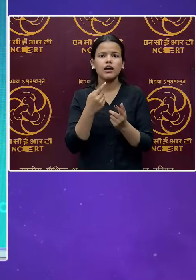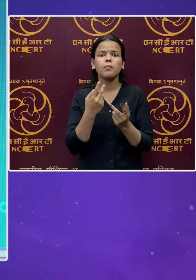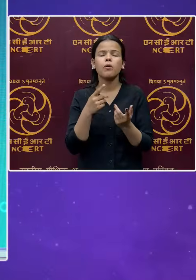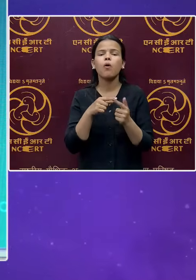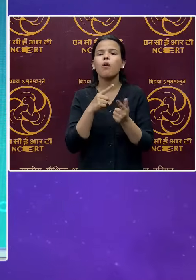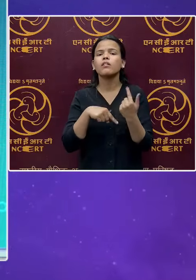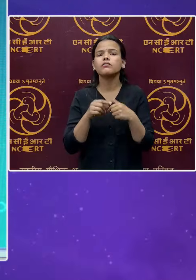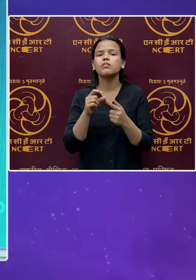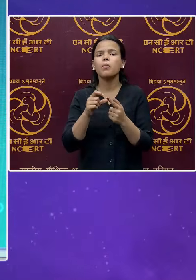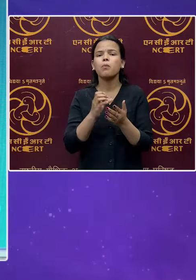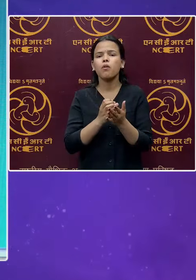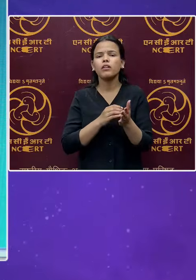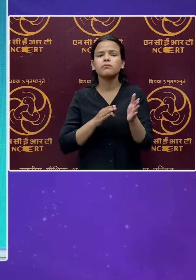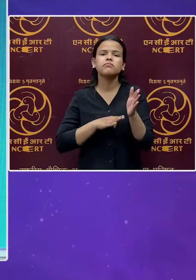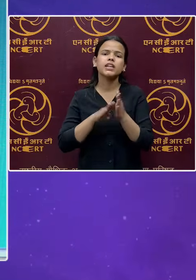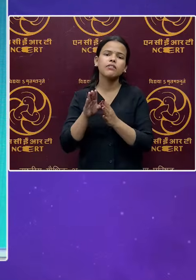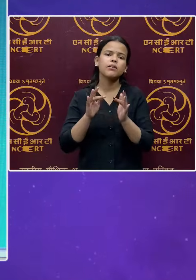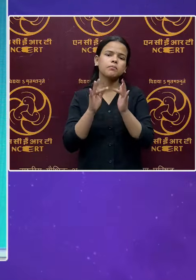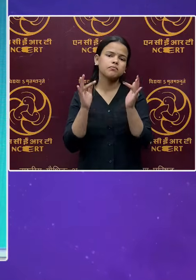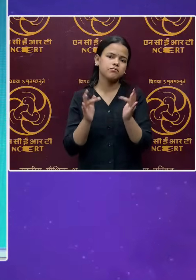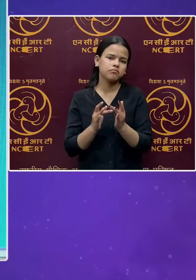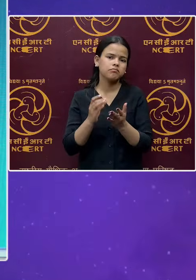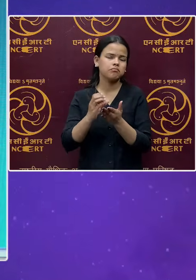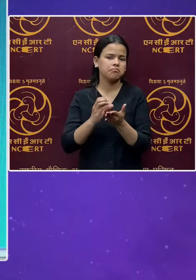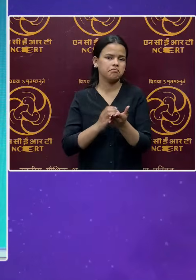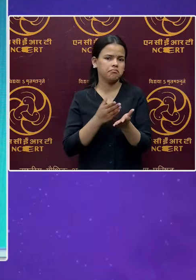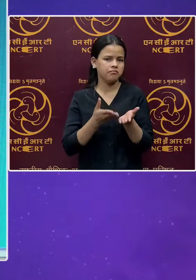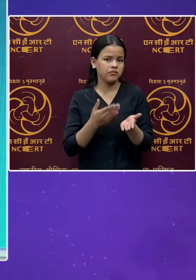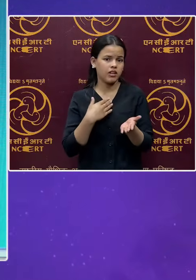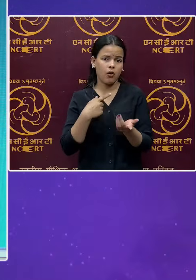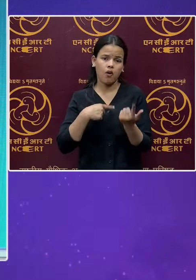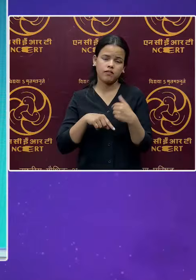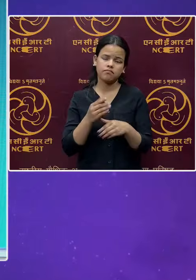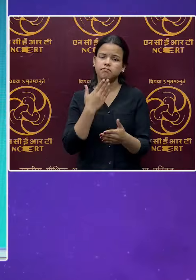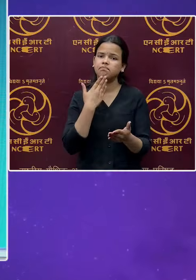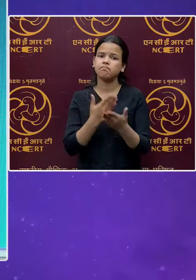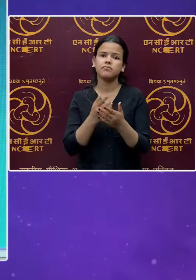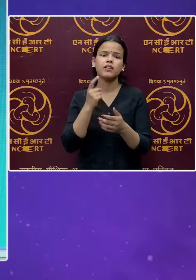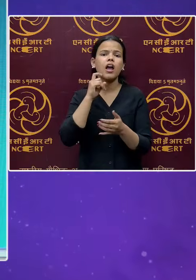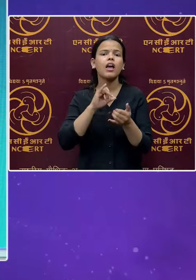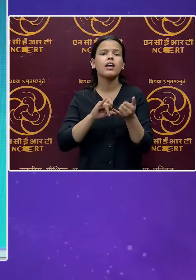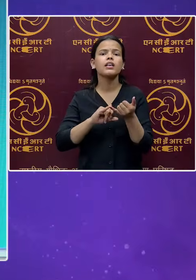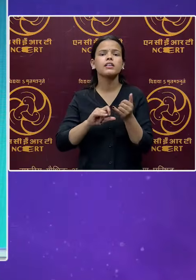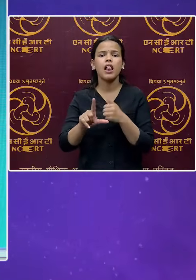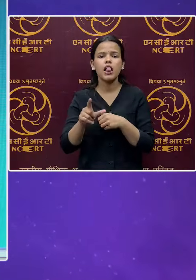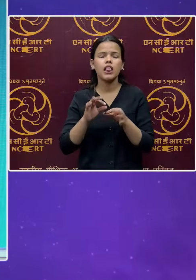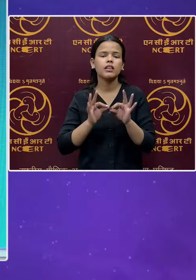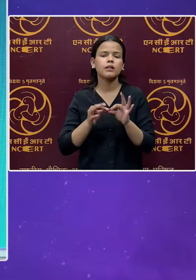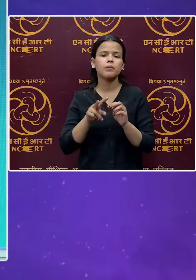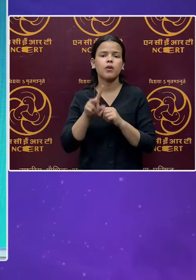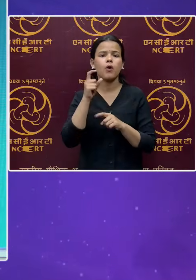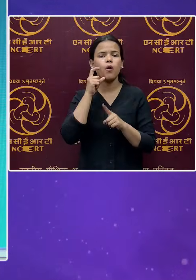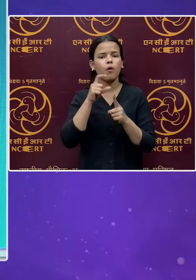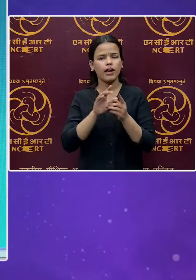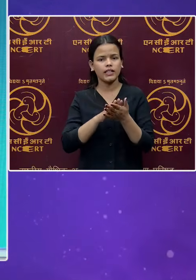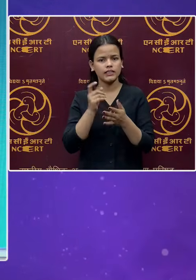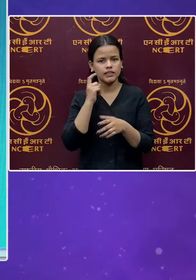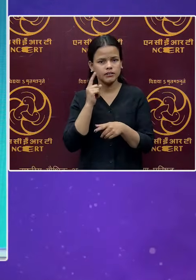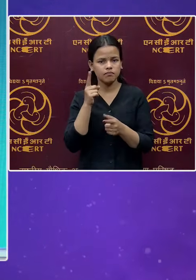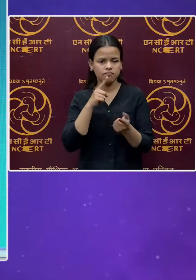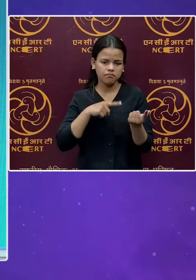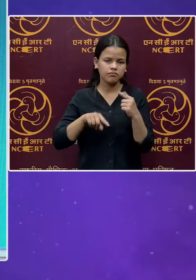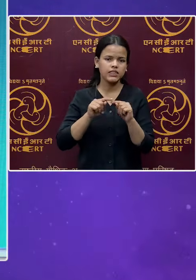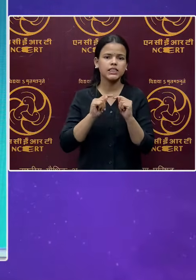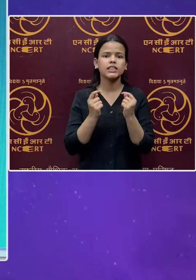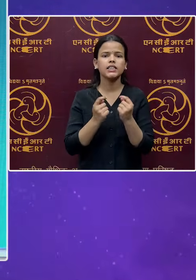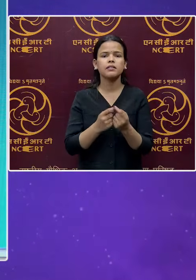program, which is development of online courses. With this, I would also like to thank our ISL interpreter, Miss Vidhi, along with my entire team for making